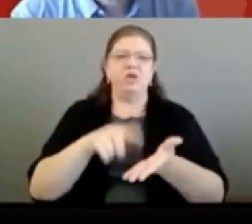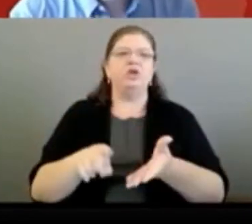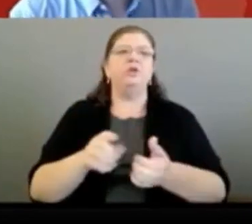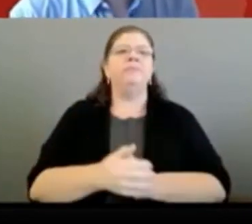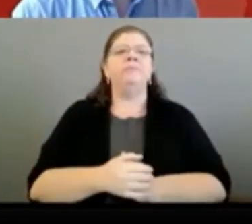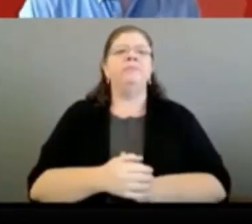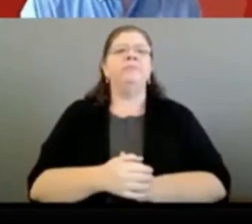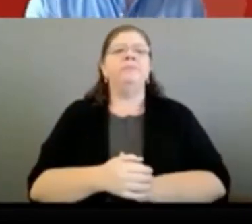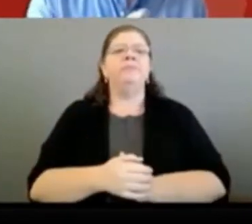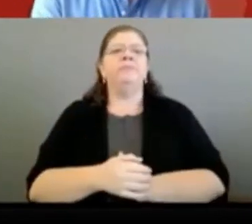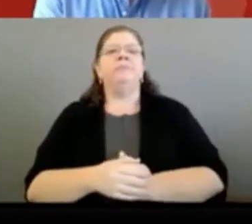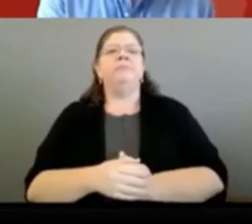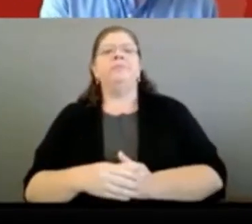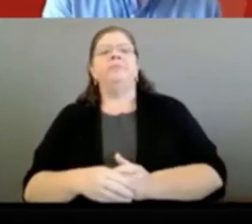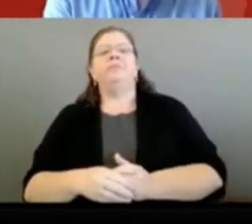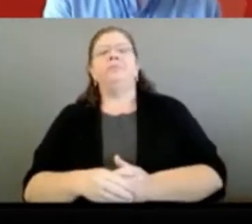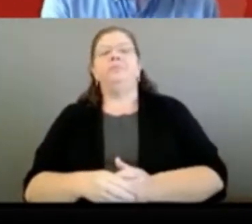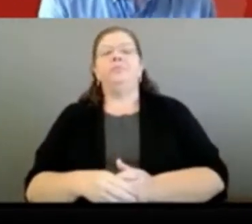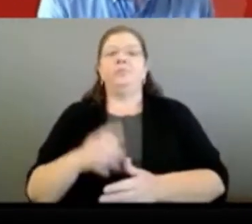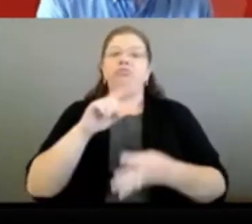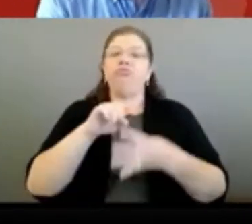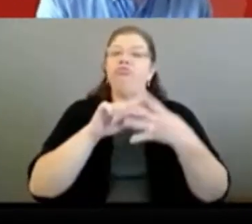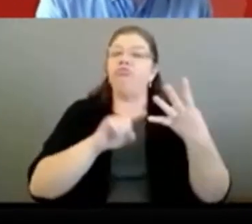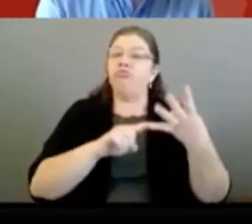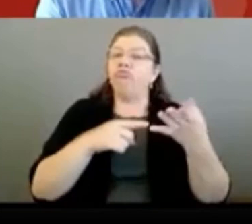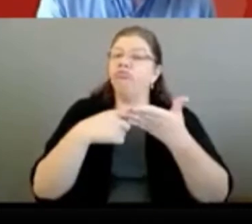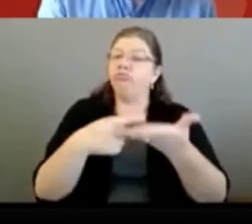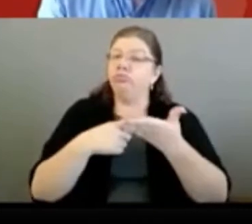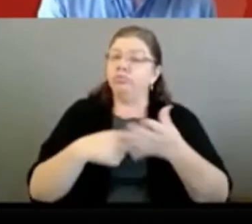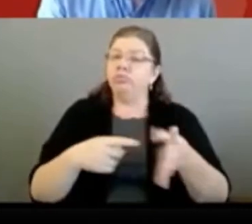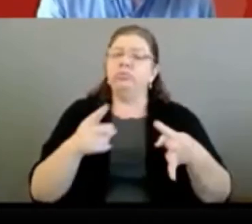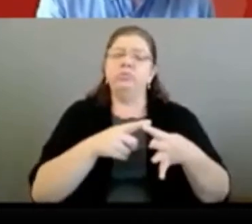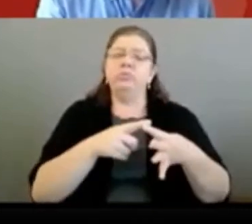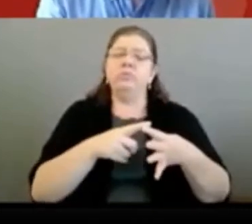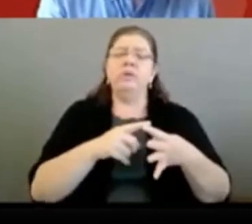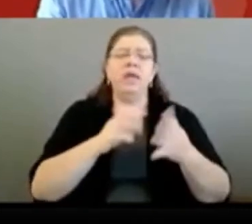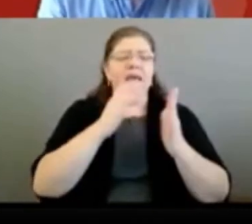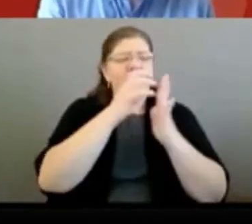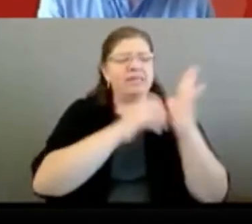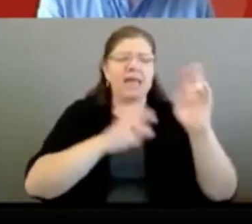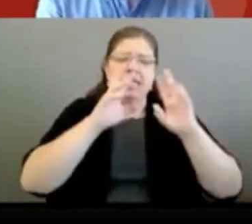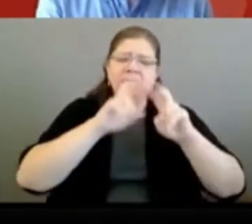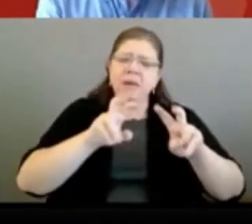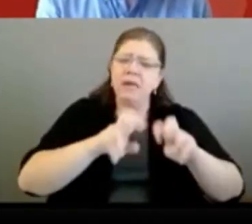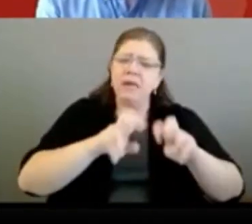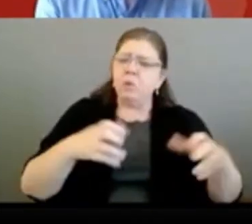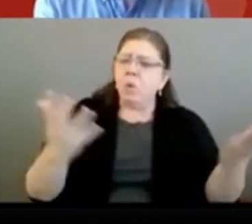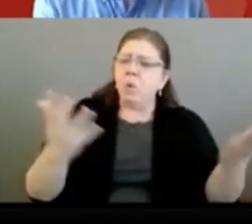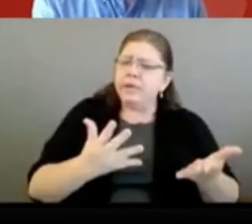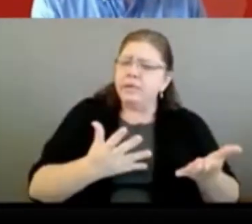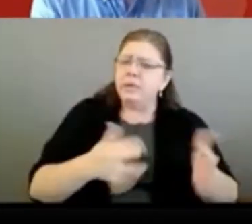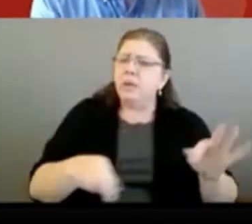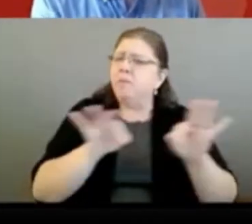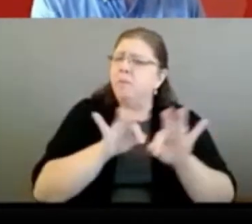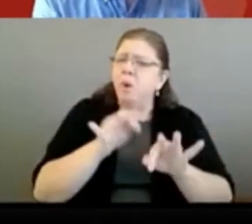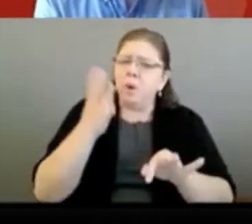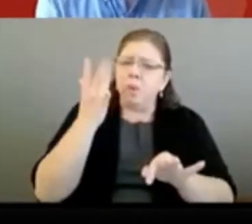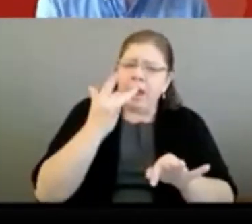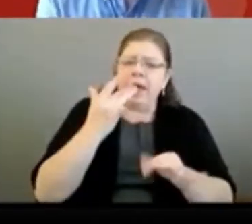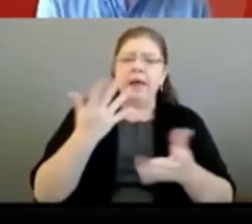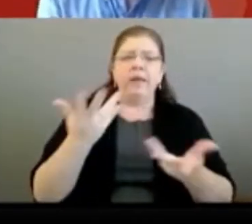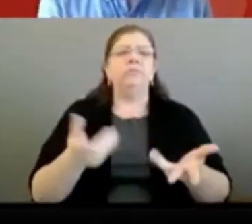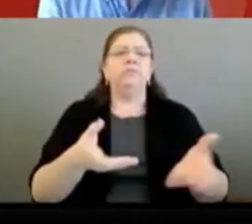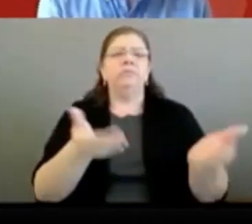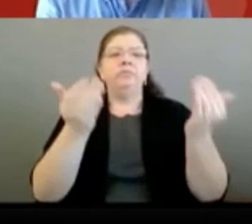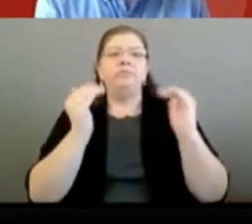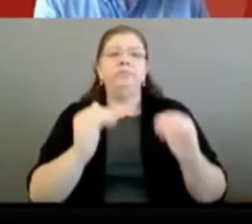All right, so I'm going to talk about four things today. First, what is text mining? Why is it important? Why we should care? What are some common techniques